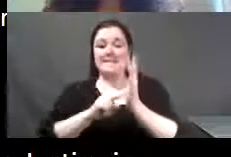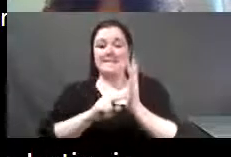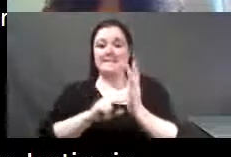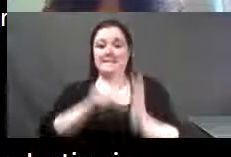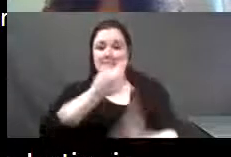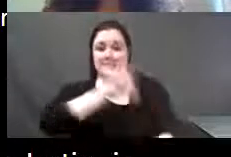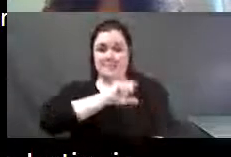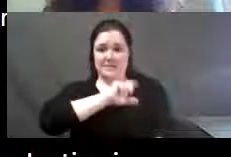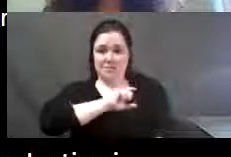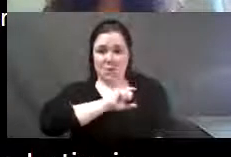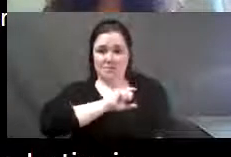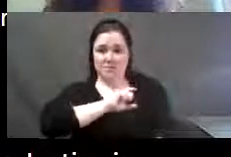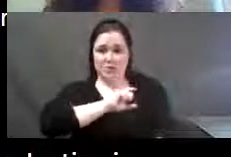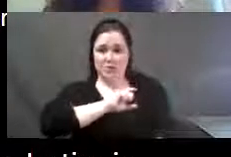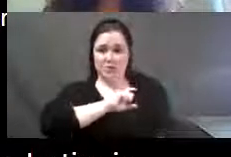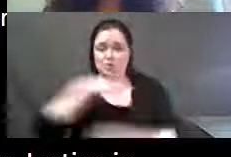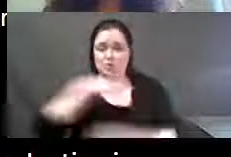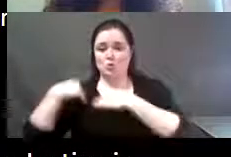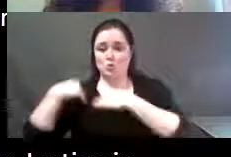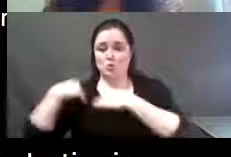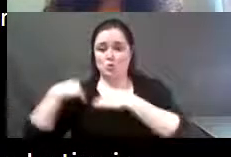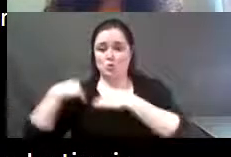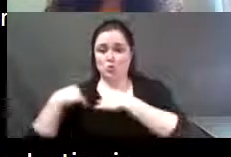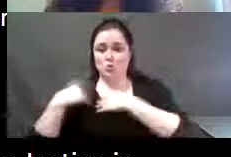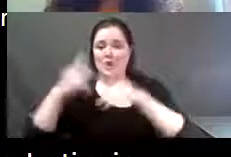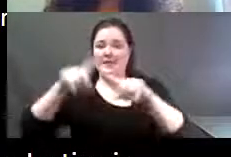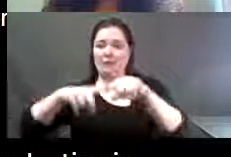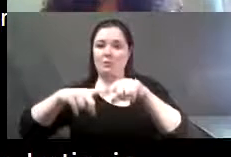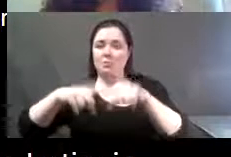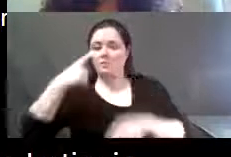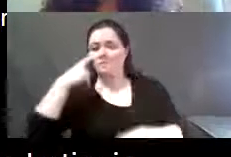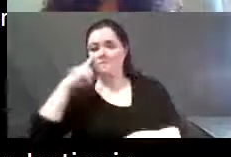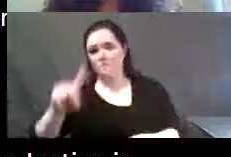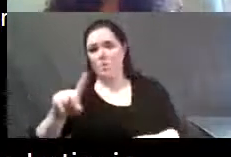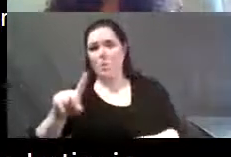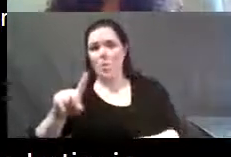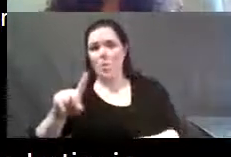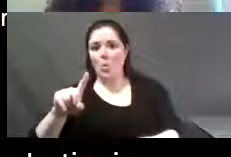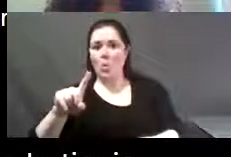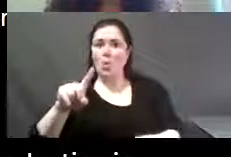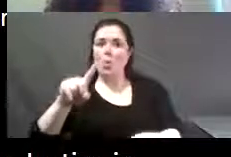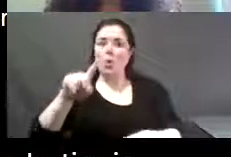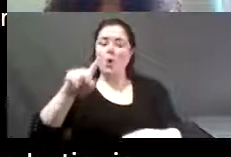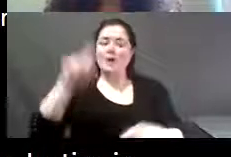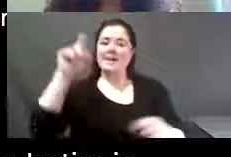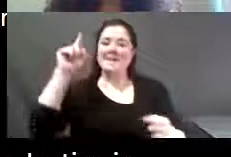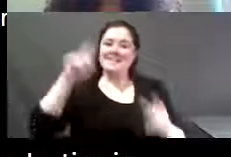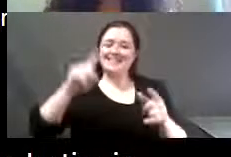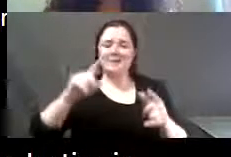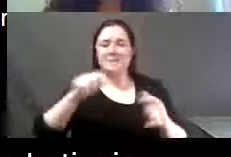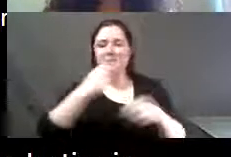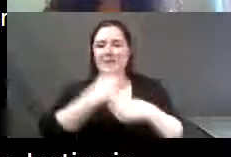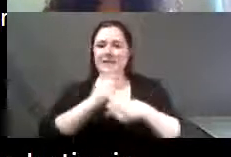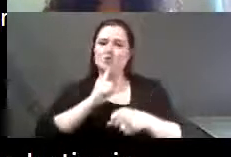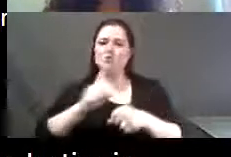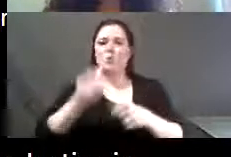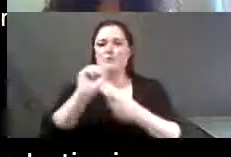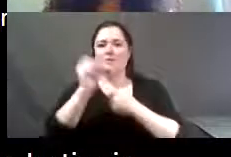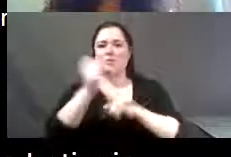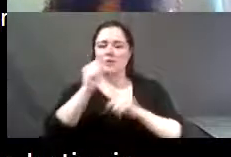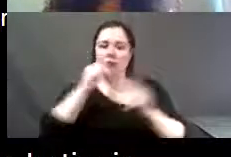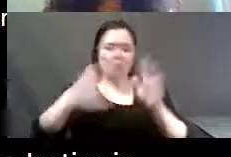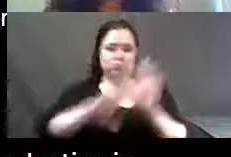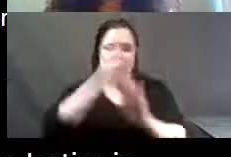officers accountable for mandatory de-escalation training in their curriculum.